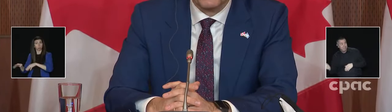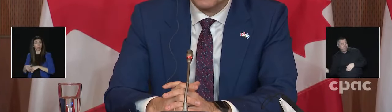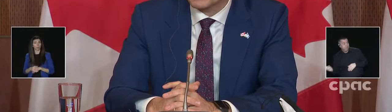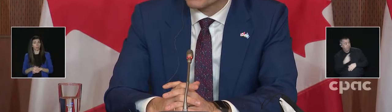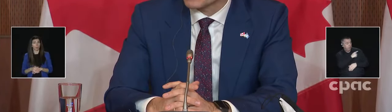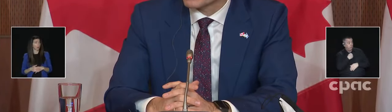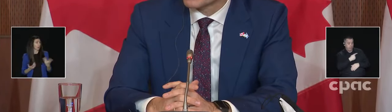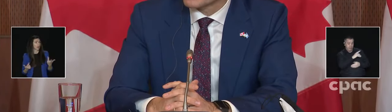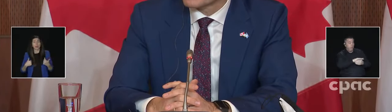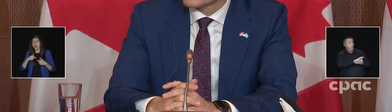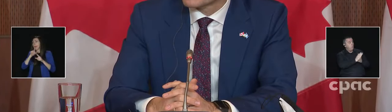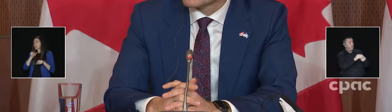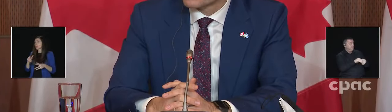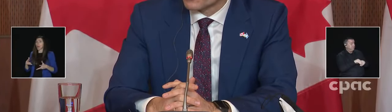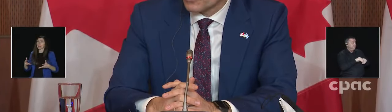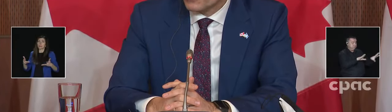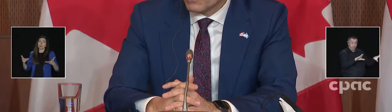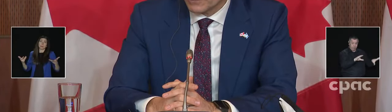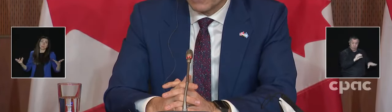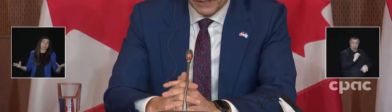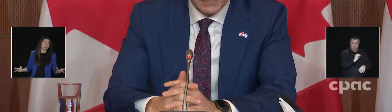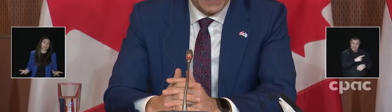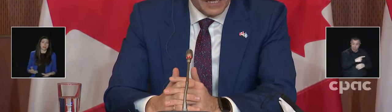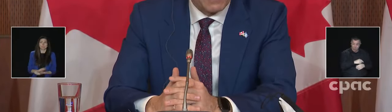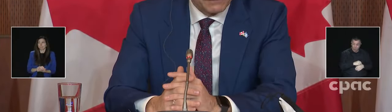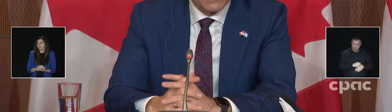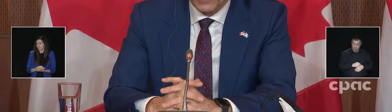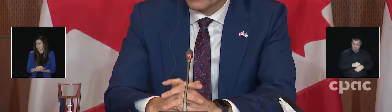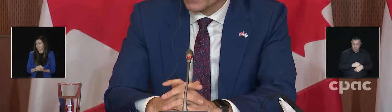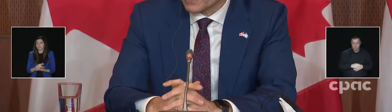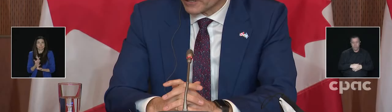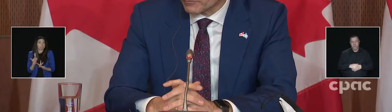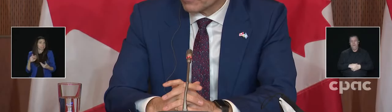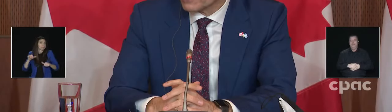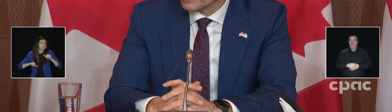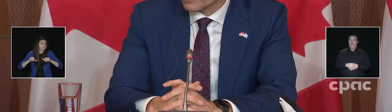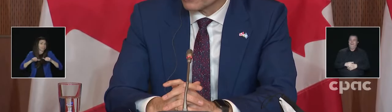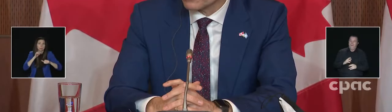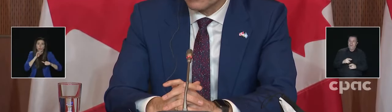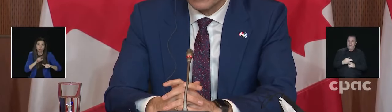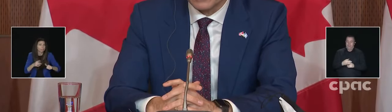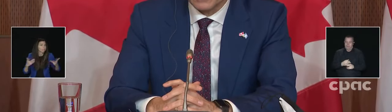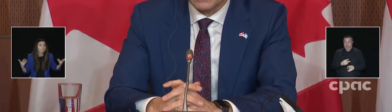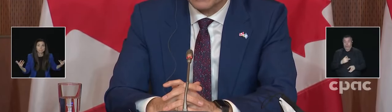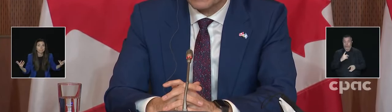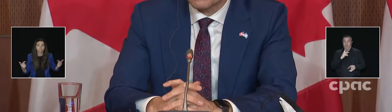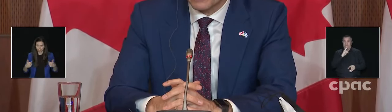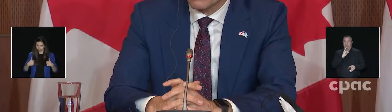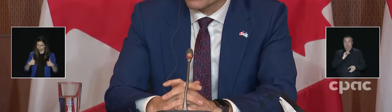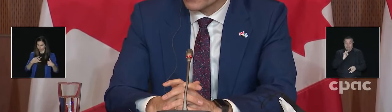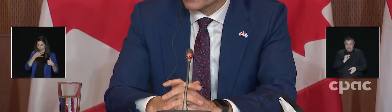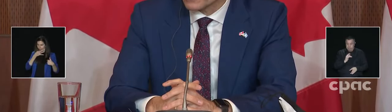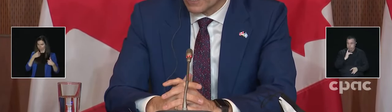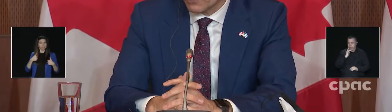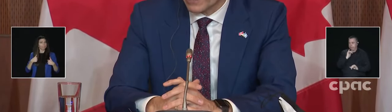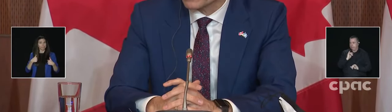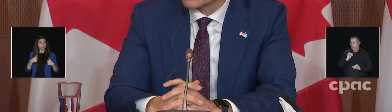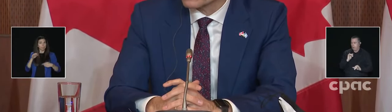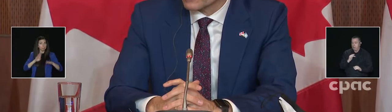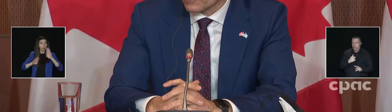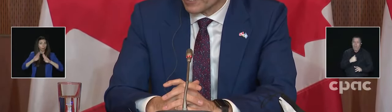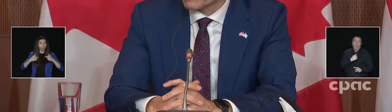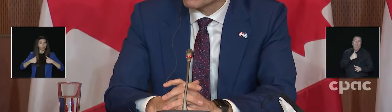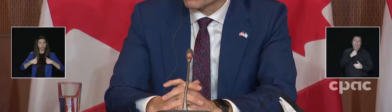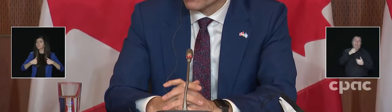an extraordinary view, but again, I am not an expert, a doctor, or a virologist, and I will